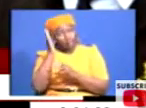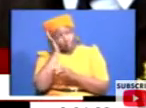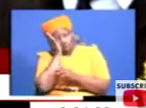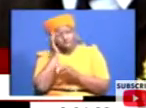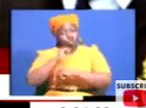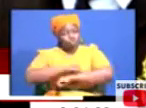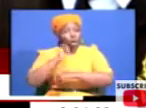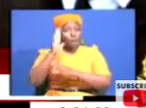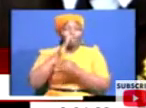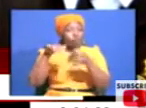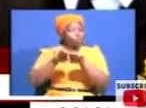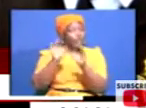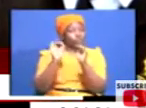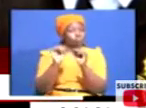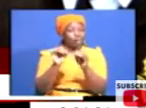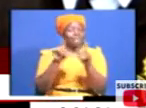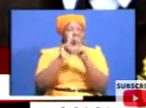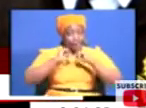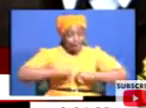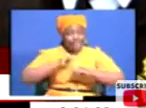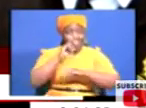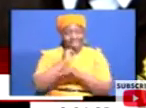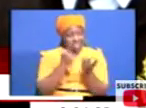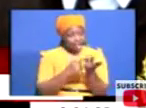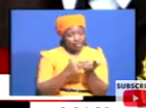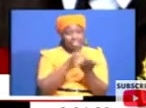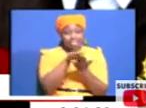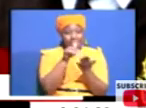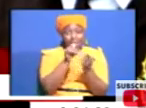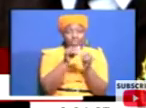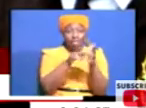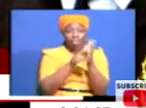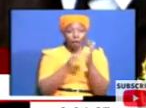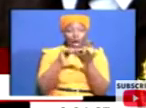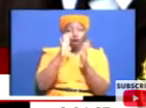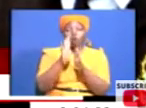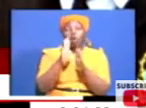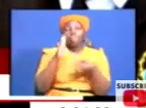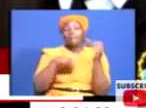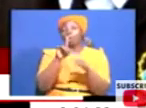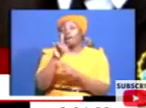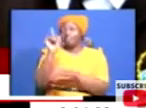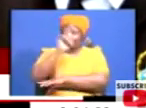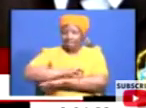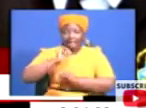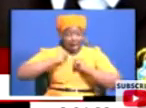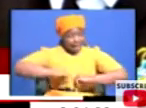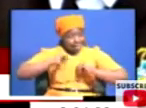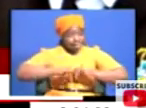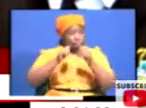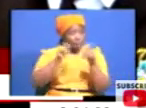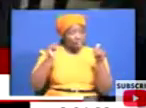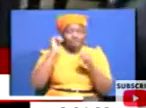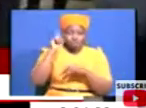that the tallying centers, which may require more than one day, we have agreed mutually that they should be taken to